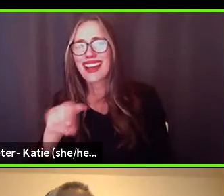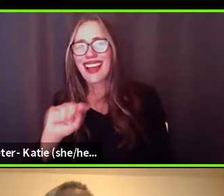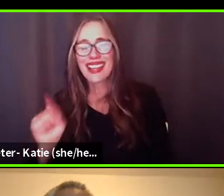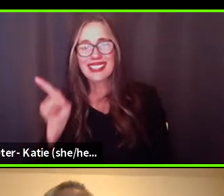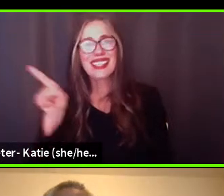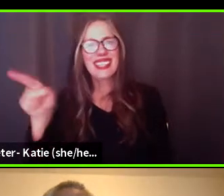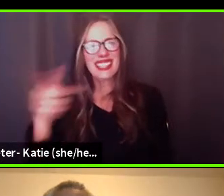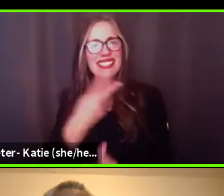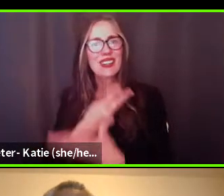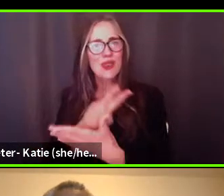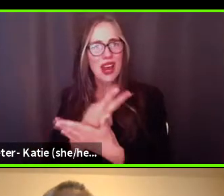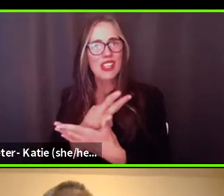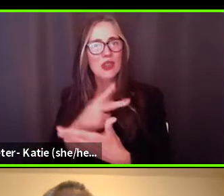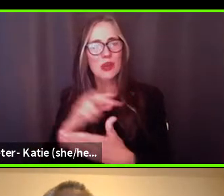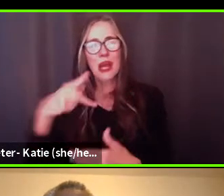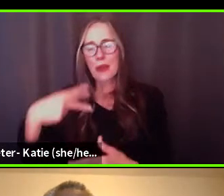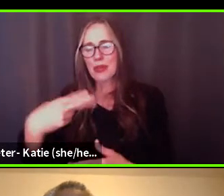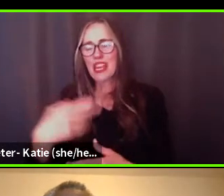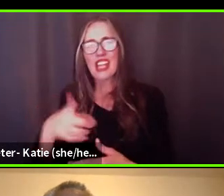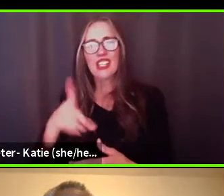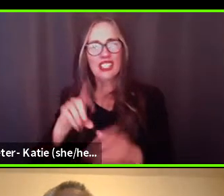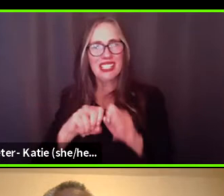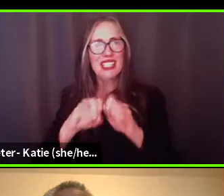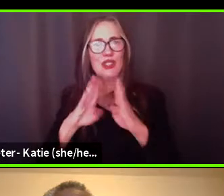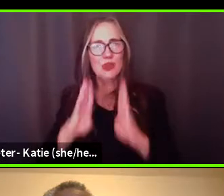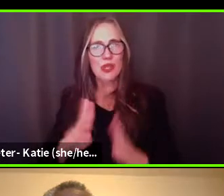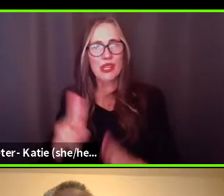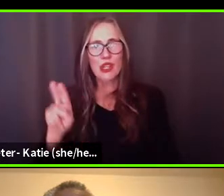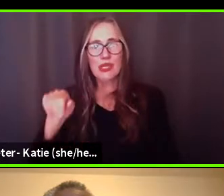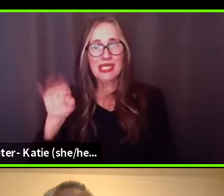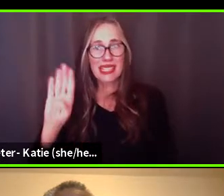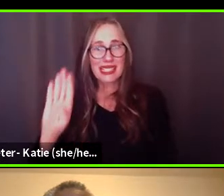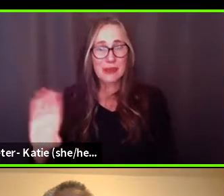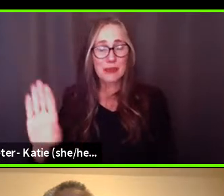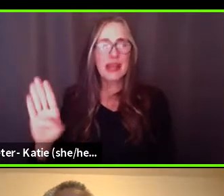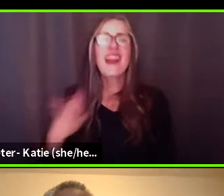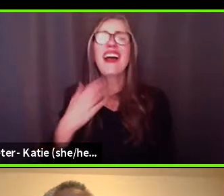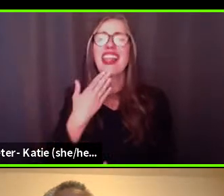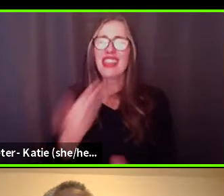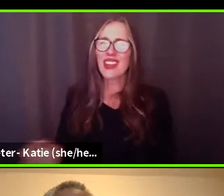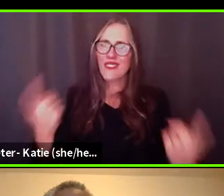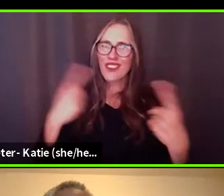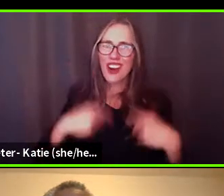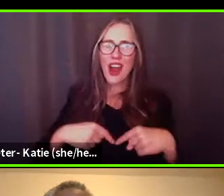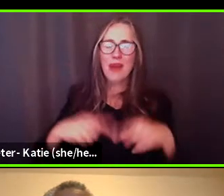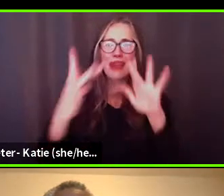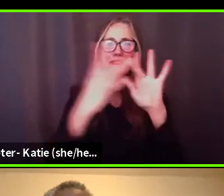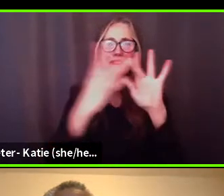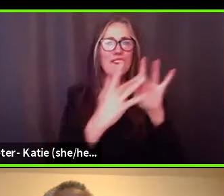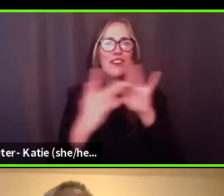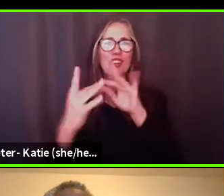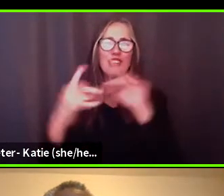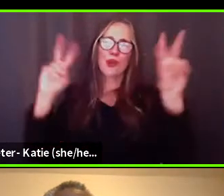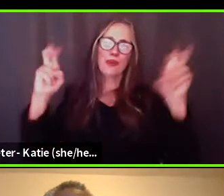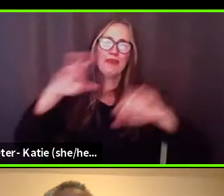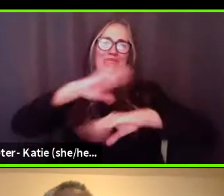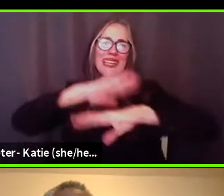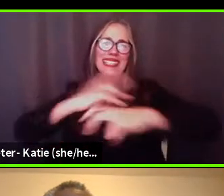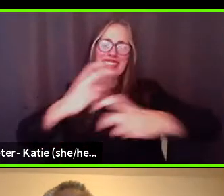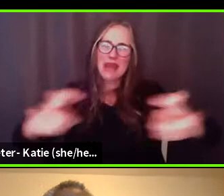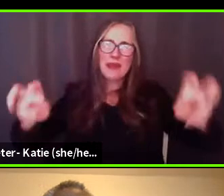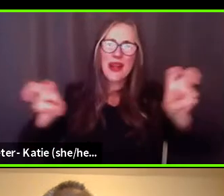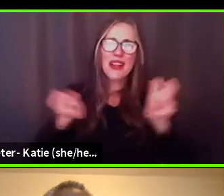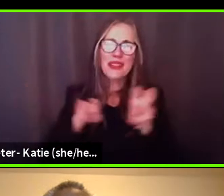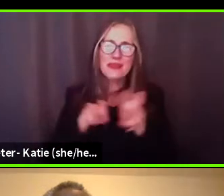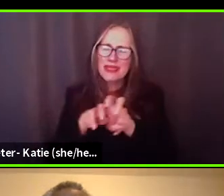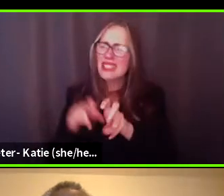and and coming around the um i guess the virtual table so to speak about to reflect and to think about how we do move forward i think